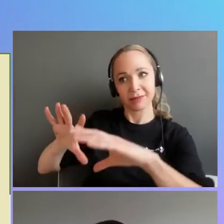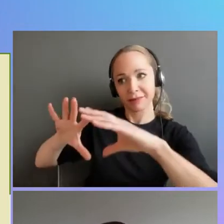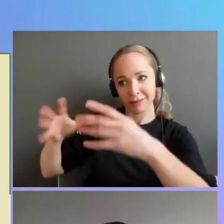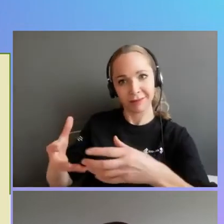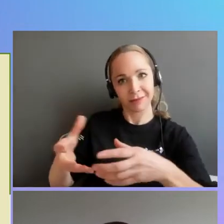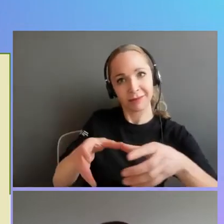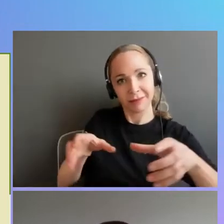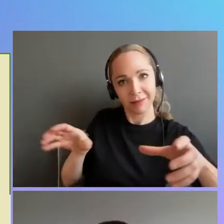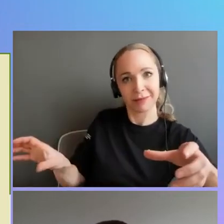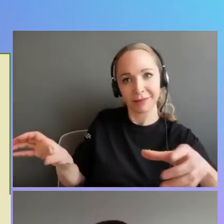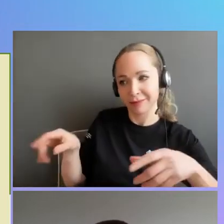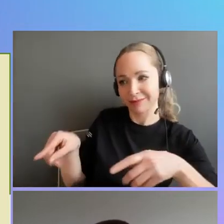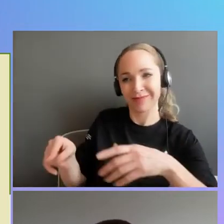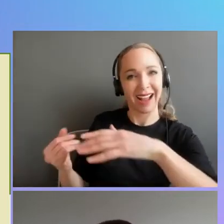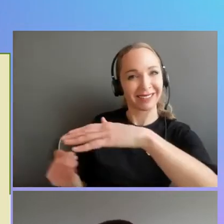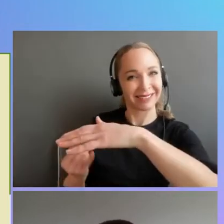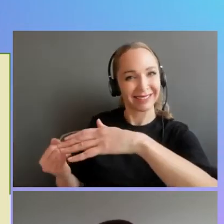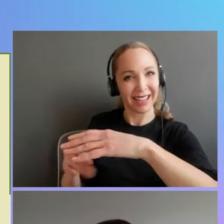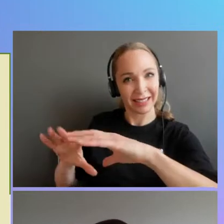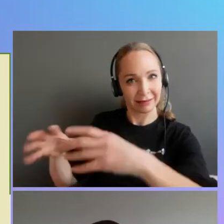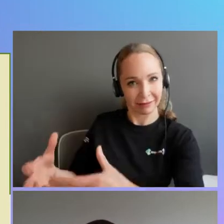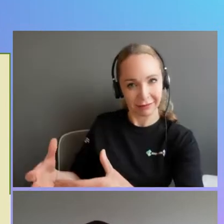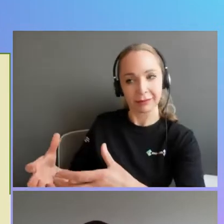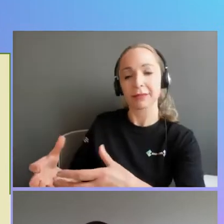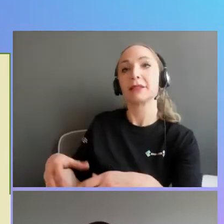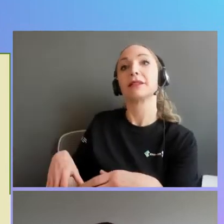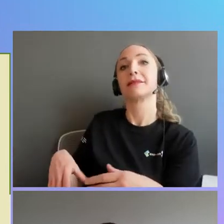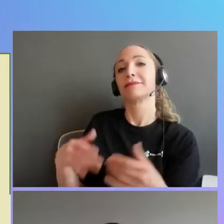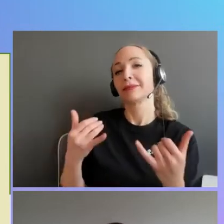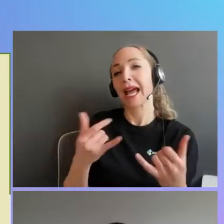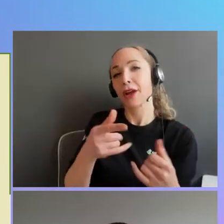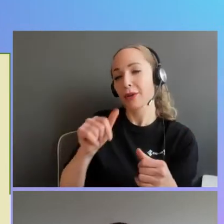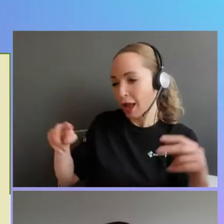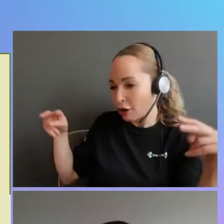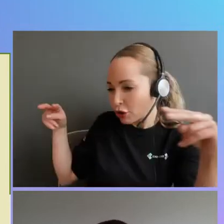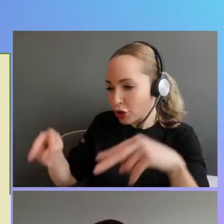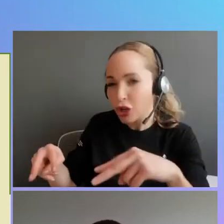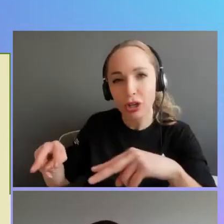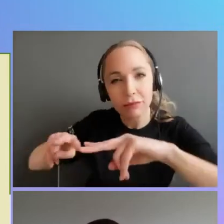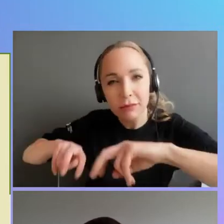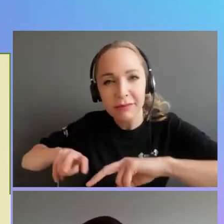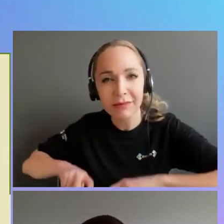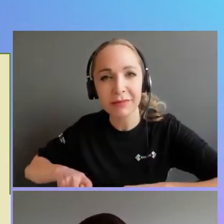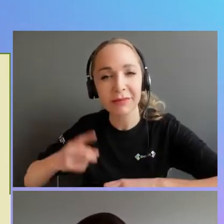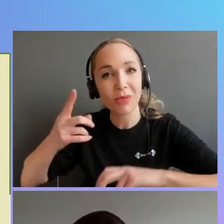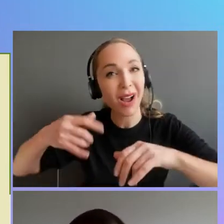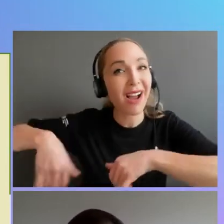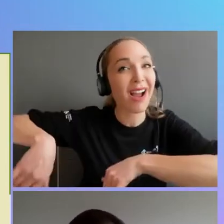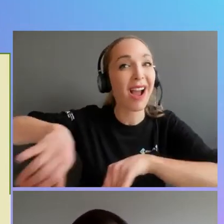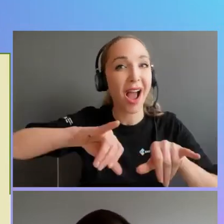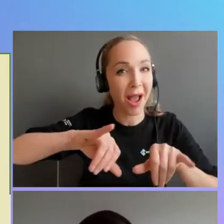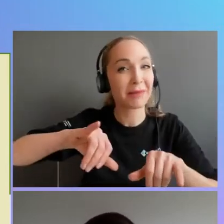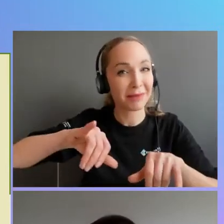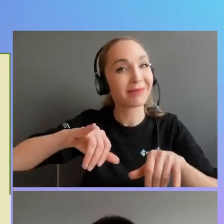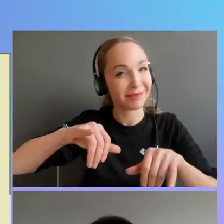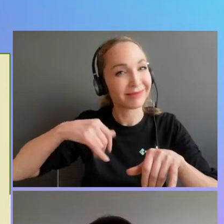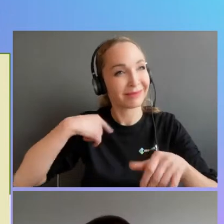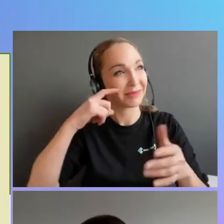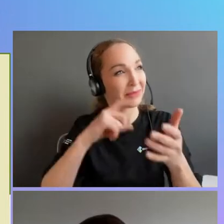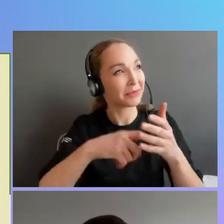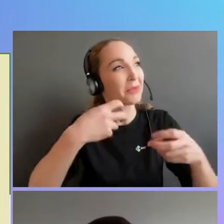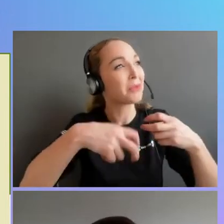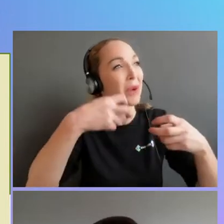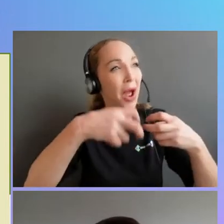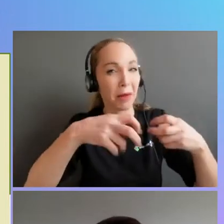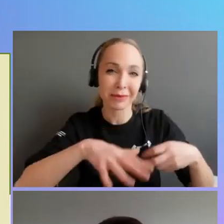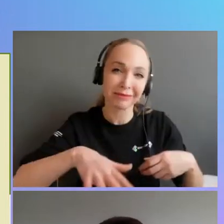ecosystem, we can have a look at a common problem in QA, which is flaky tests. What